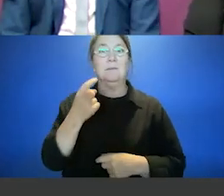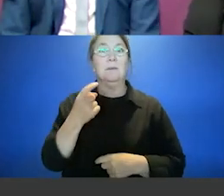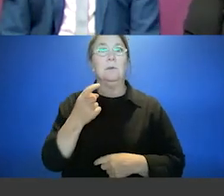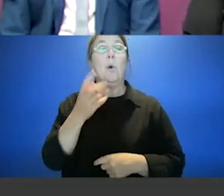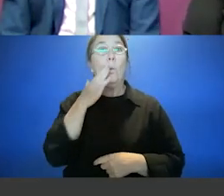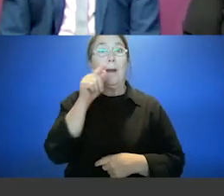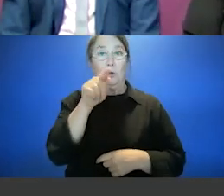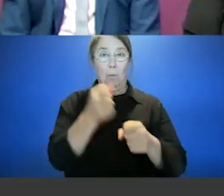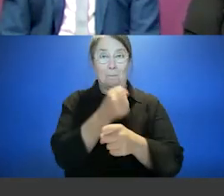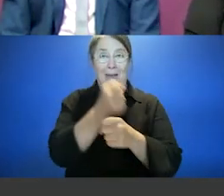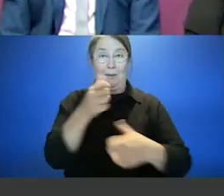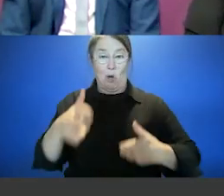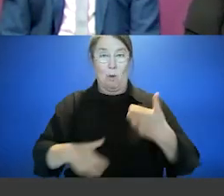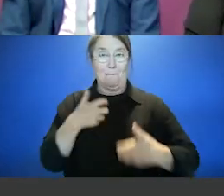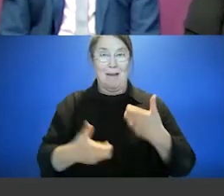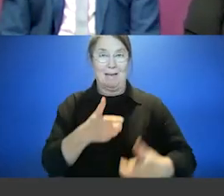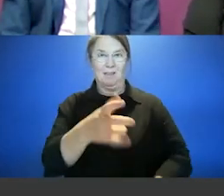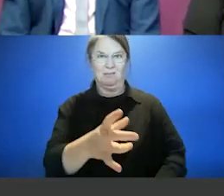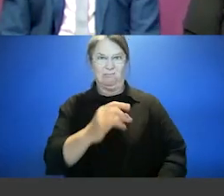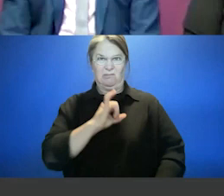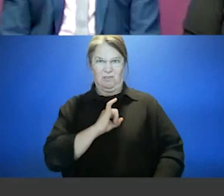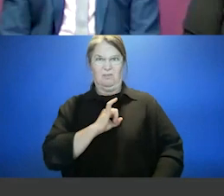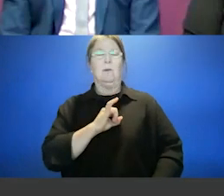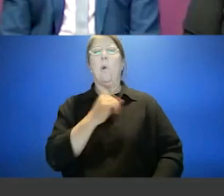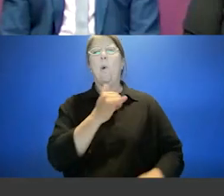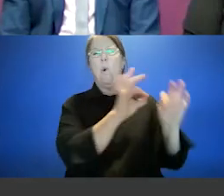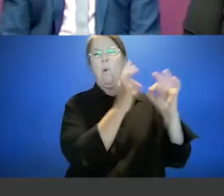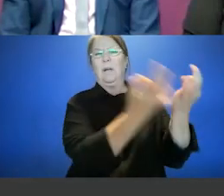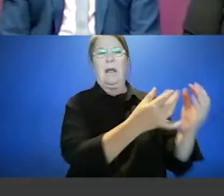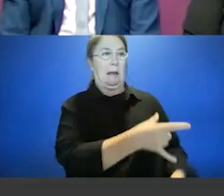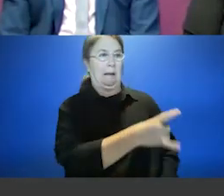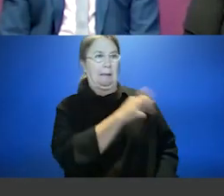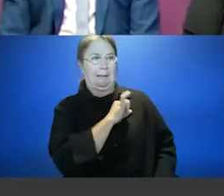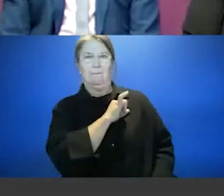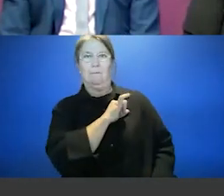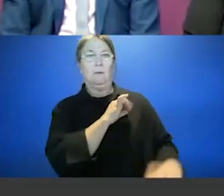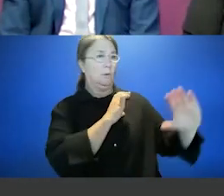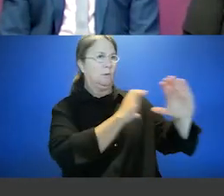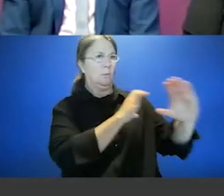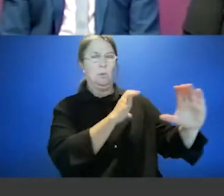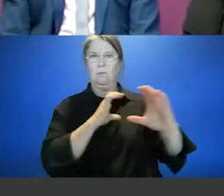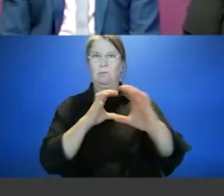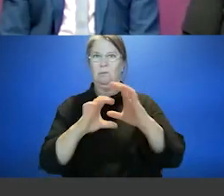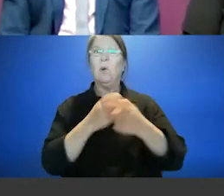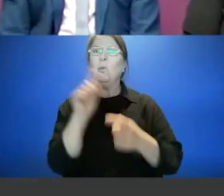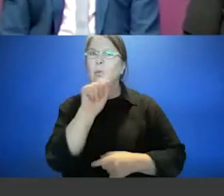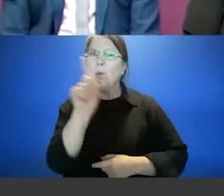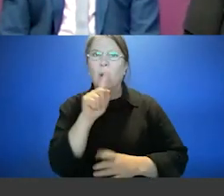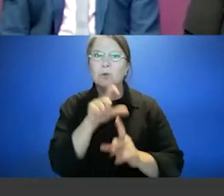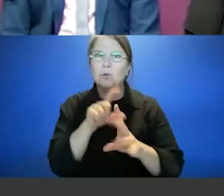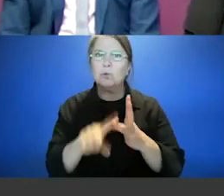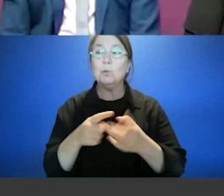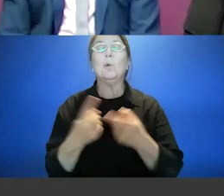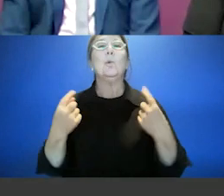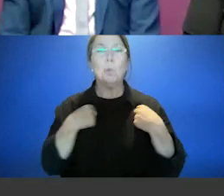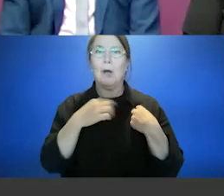complainants or bodies that notify IBAC, but everyone will receive an outcome in writing and always have